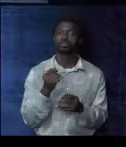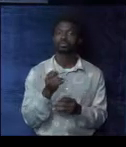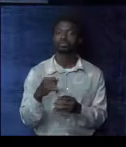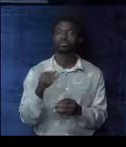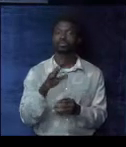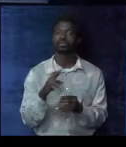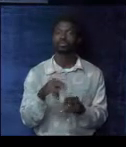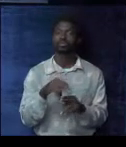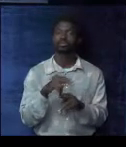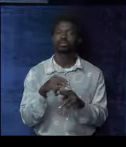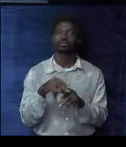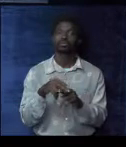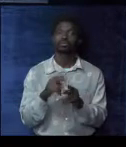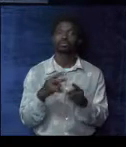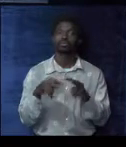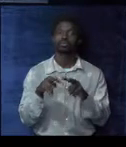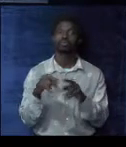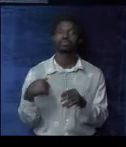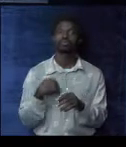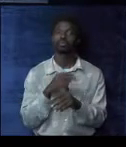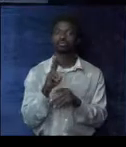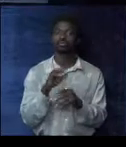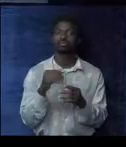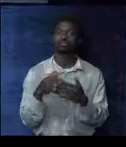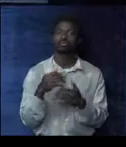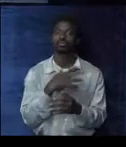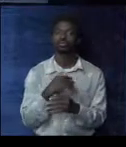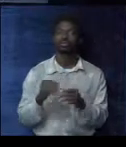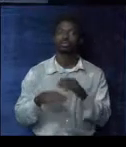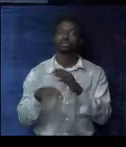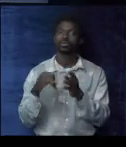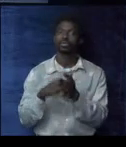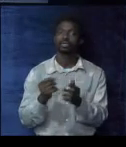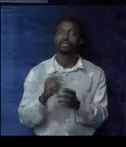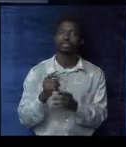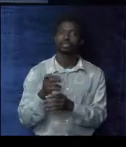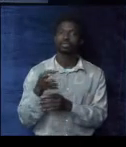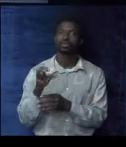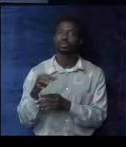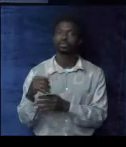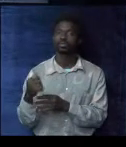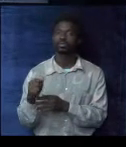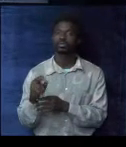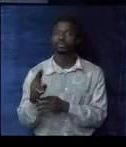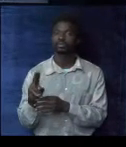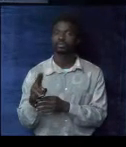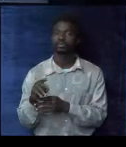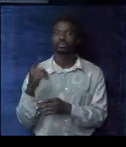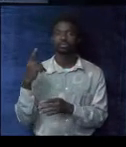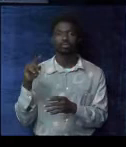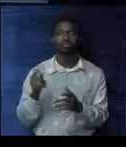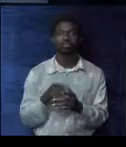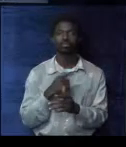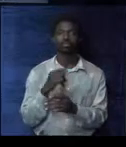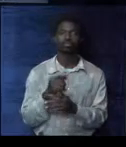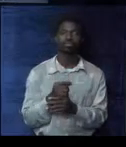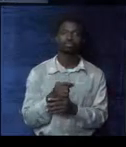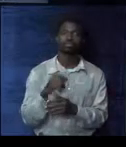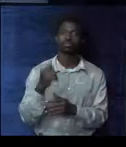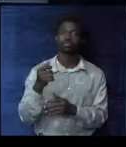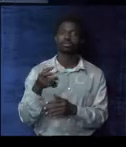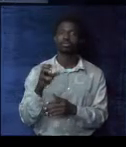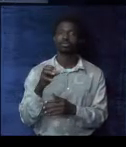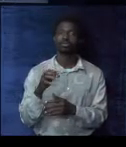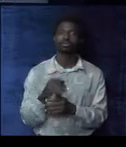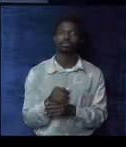your normal values that we used before, and under each you write 100 tens units. So you have, for the first place, unit thousand, 10,000,